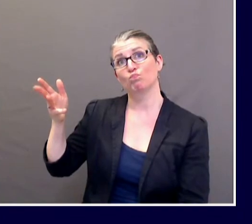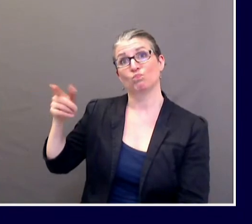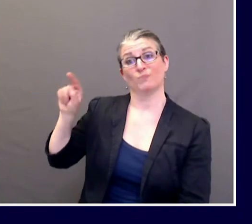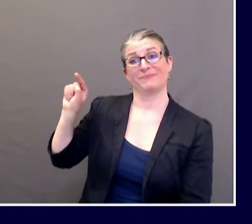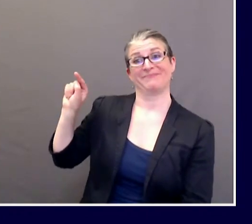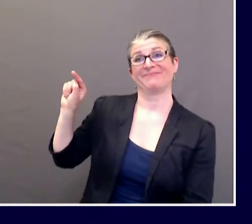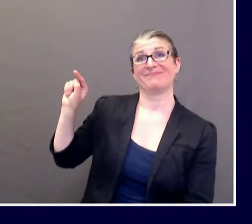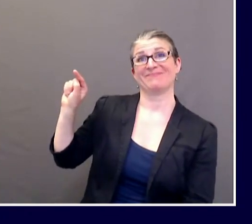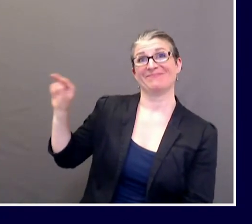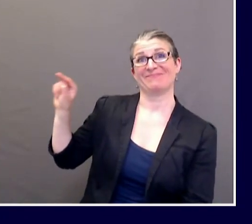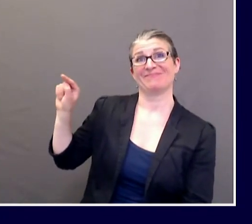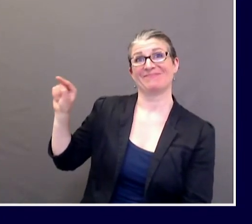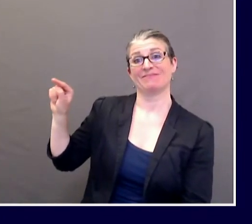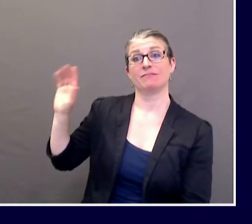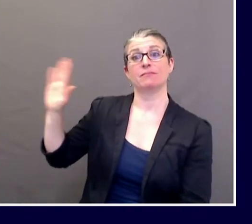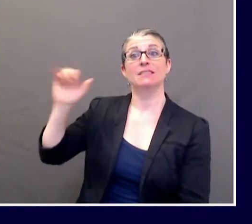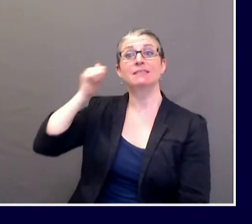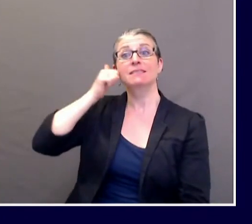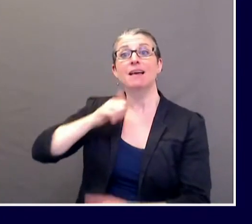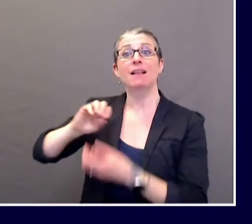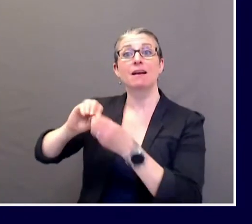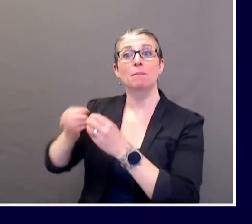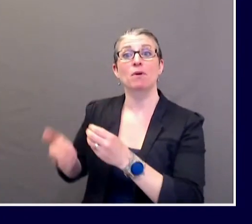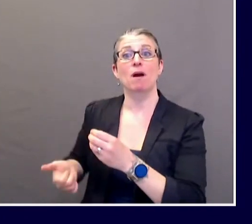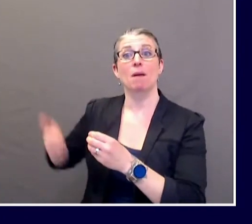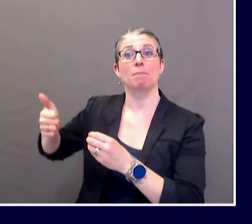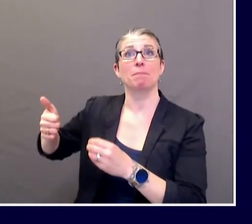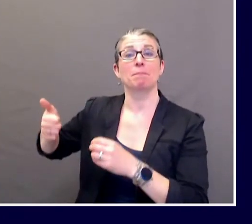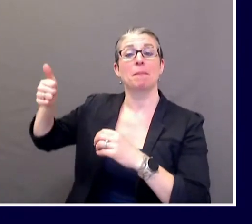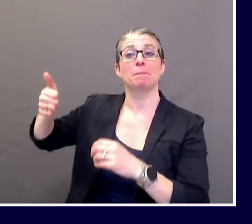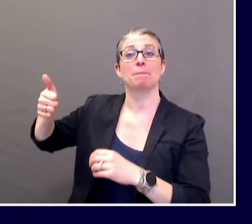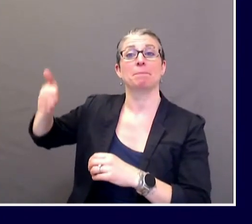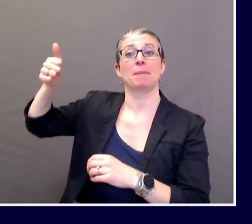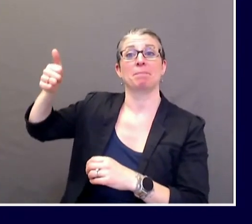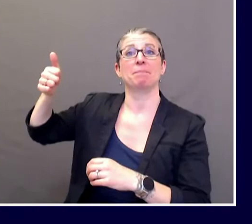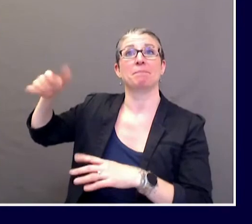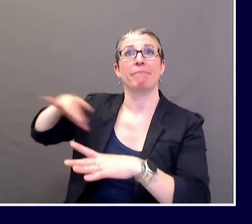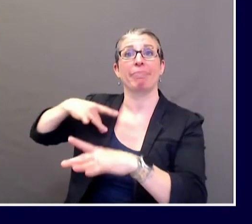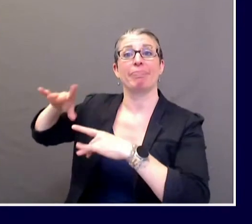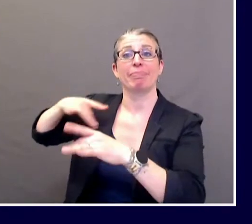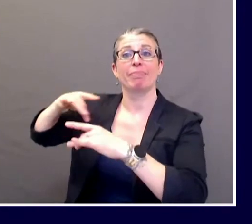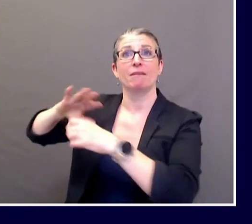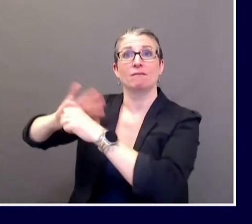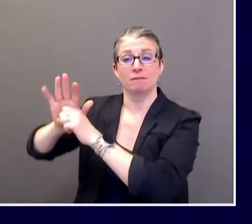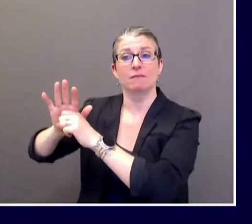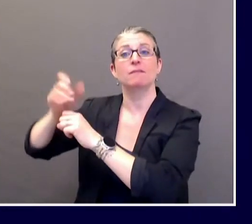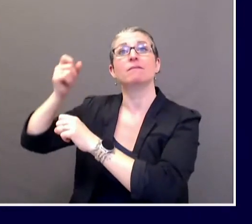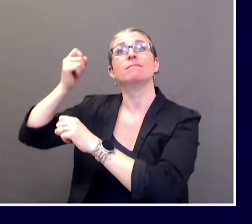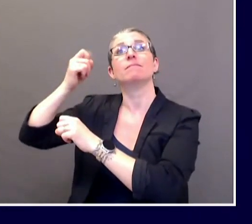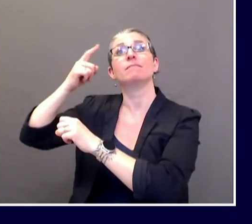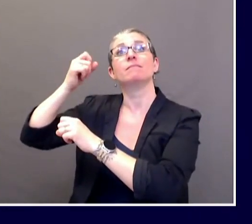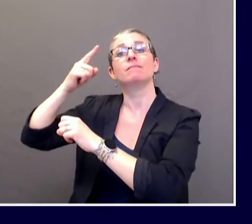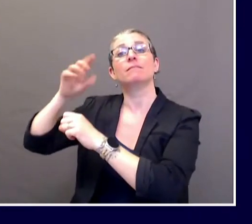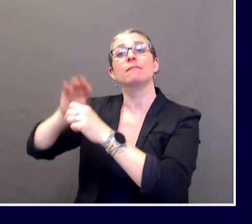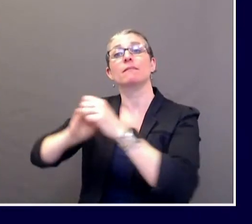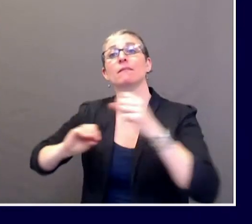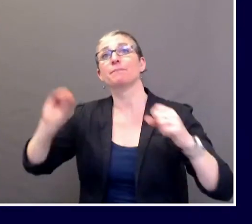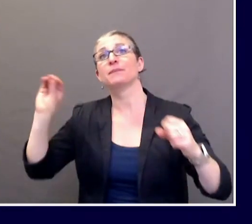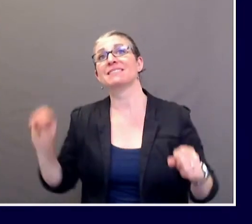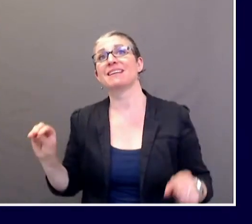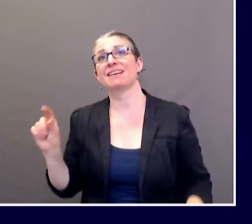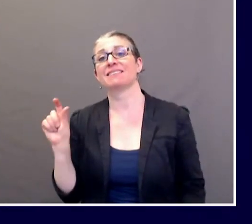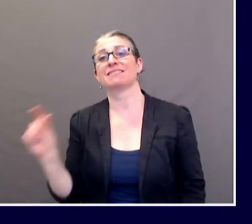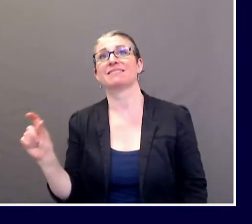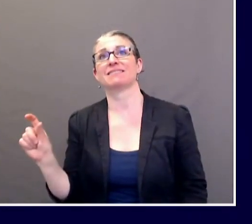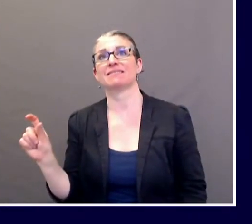being driven by variants of concern. Now, some states have had variants of concern that have played something of a role, but then